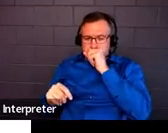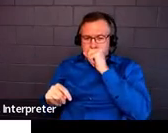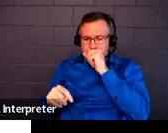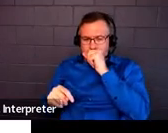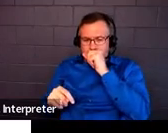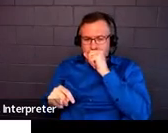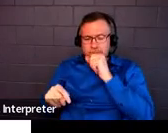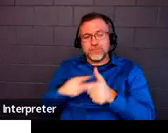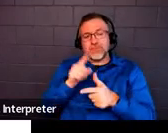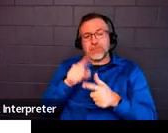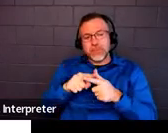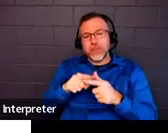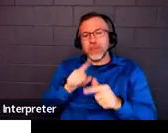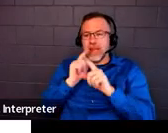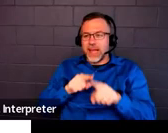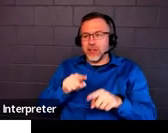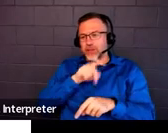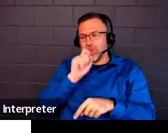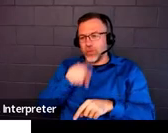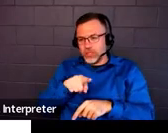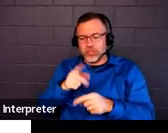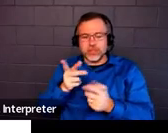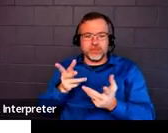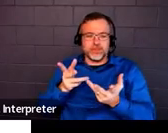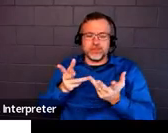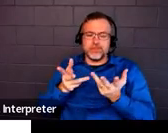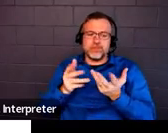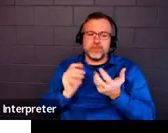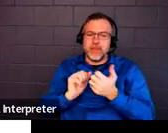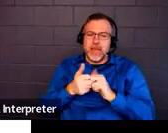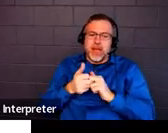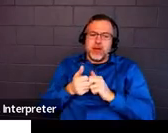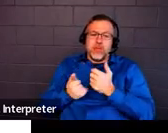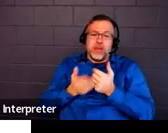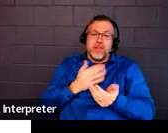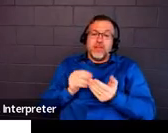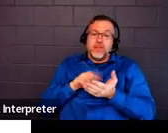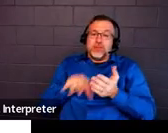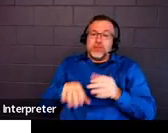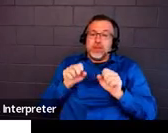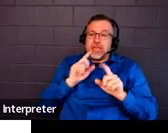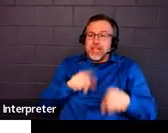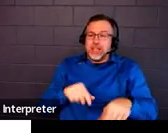point to the visual, however that student is able to answer.